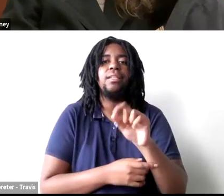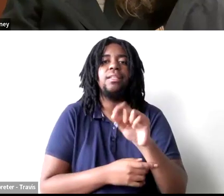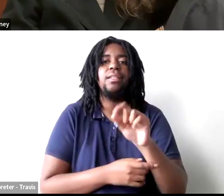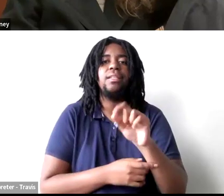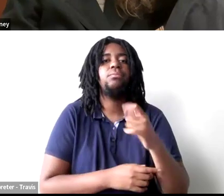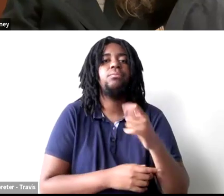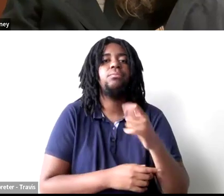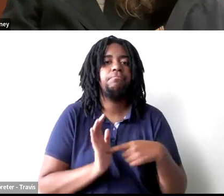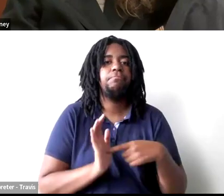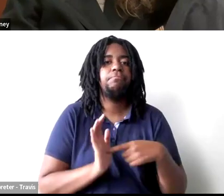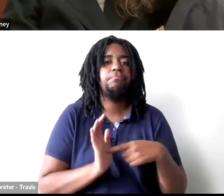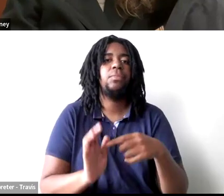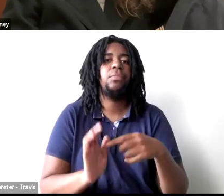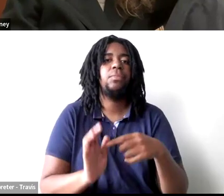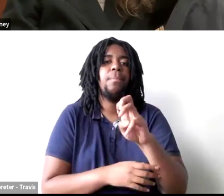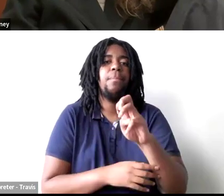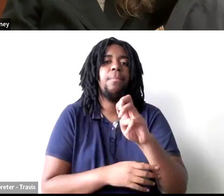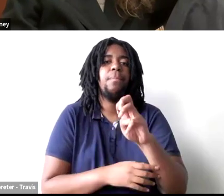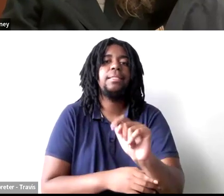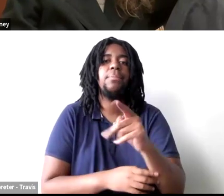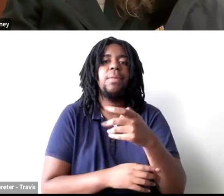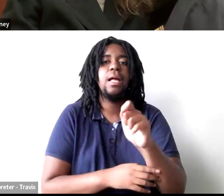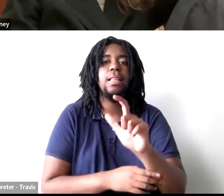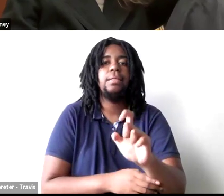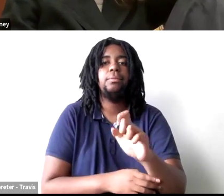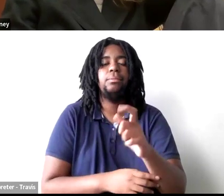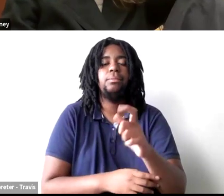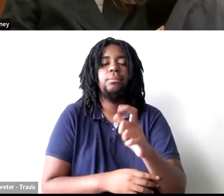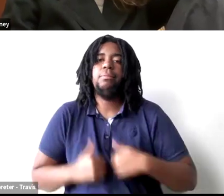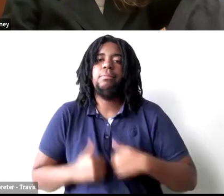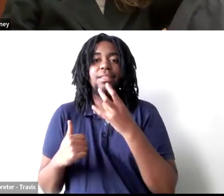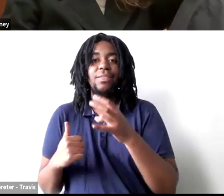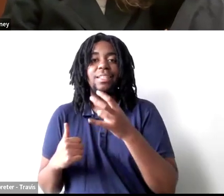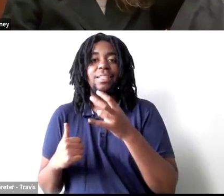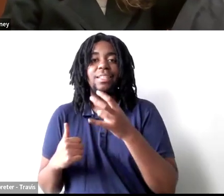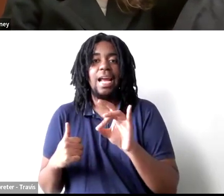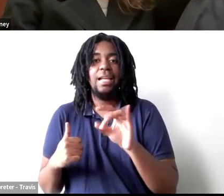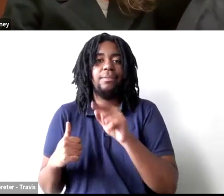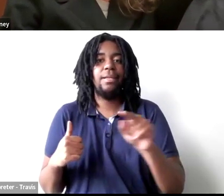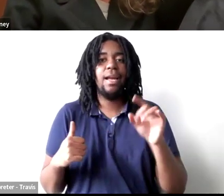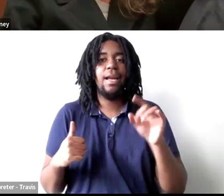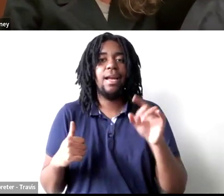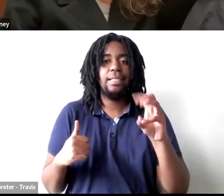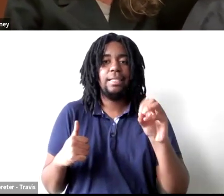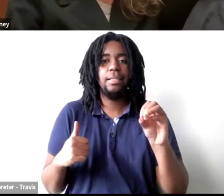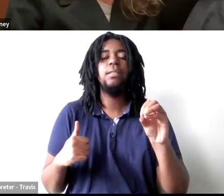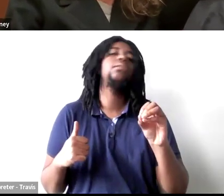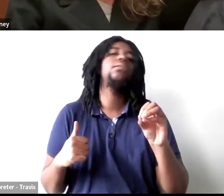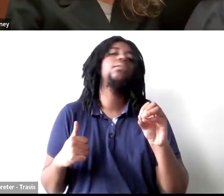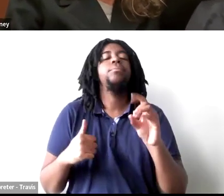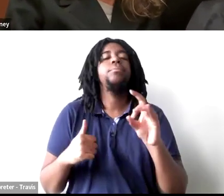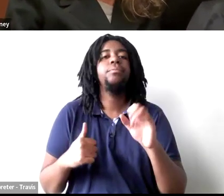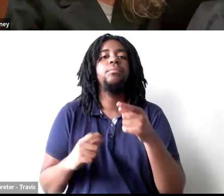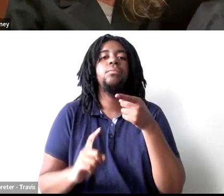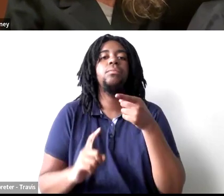Peale, 1778 to 1860, and contributed to its catalog. A former member of the board of the Historical